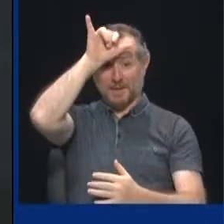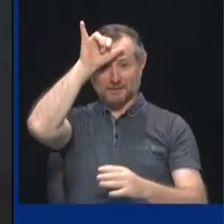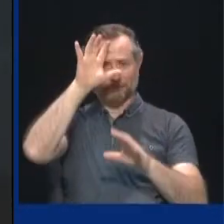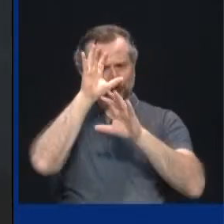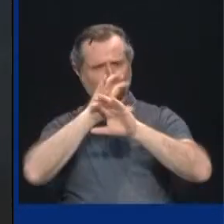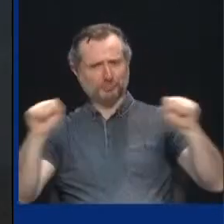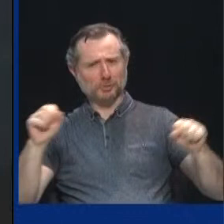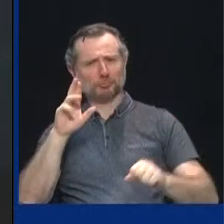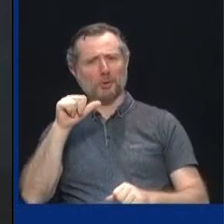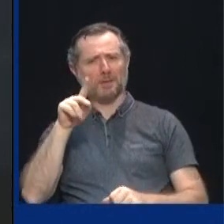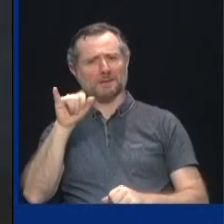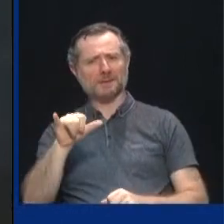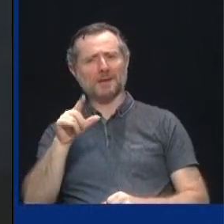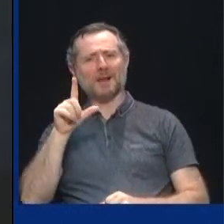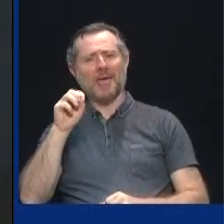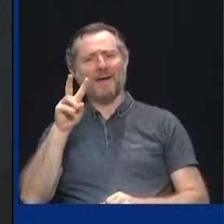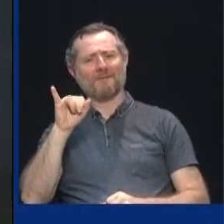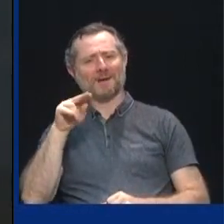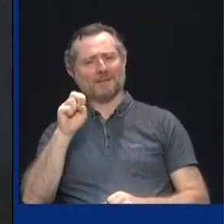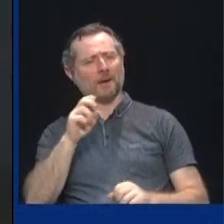round of applause.